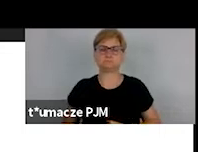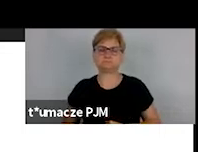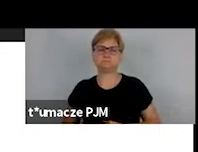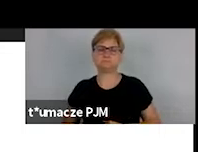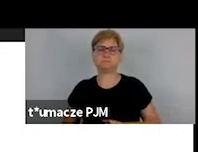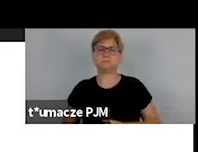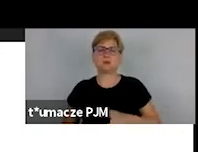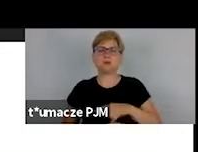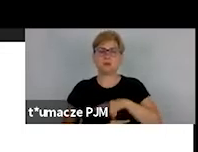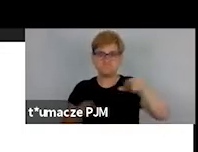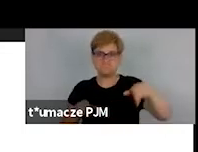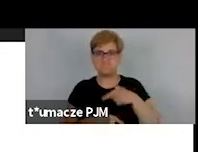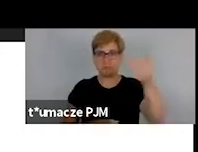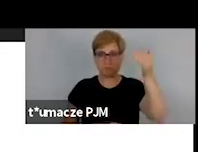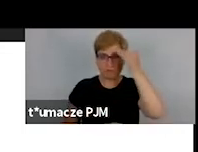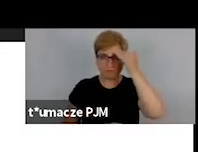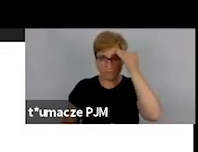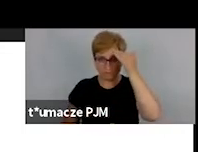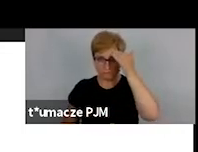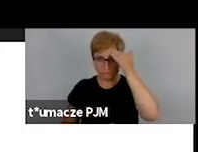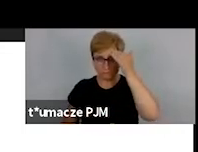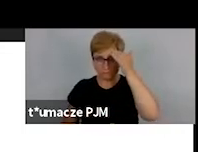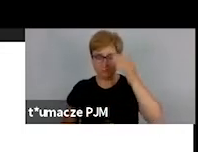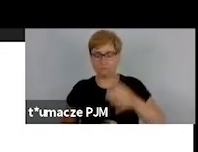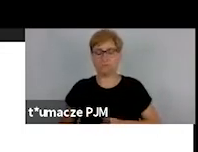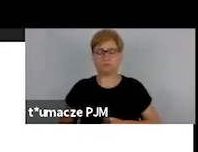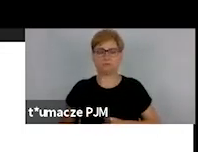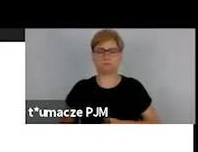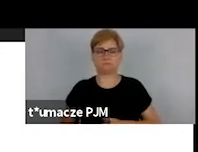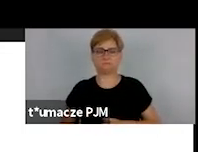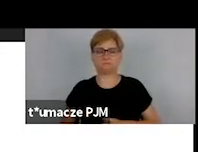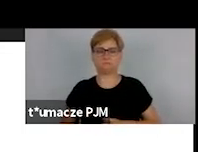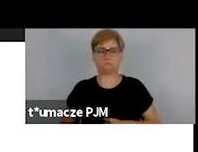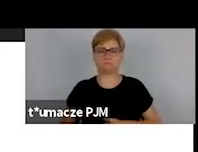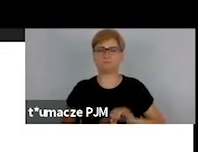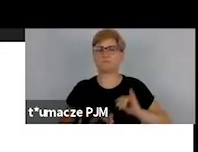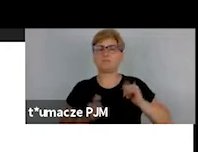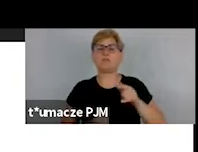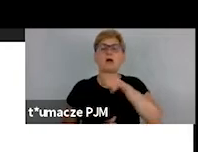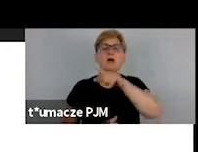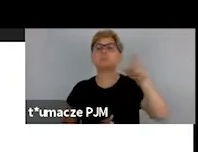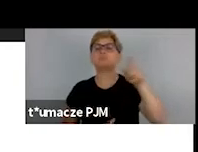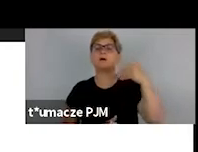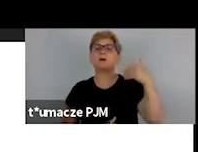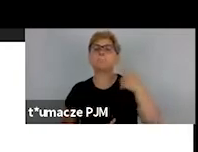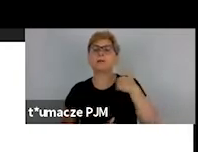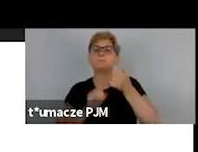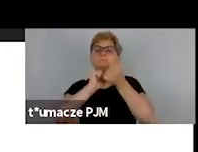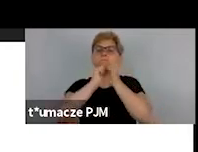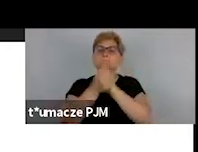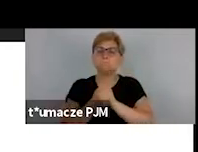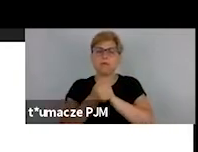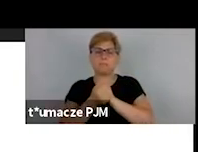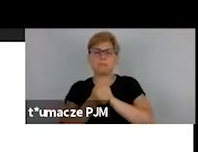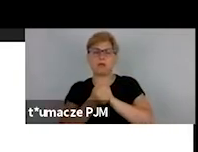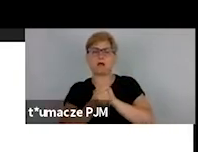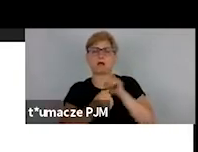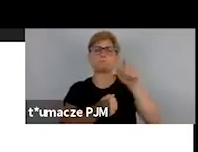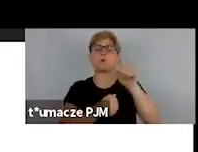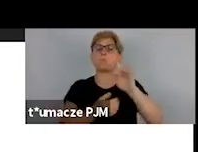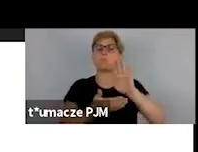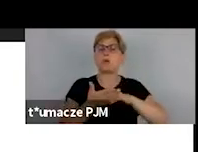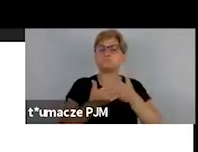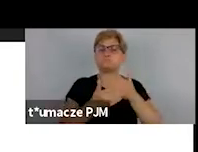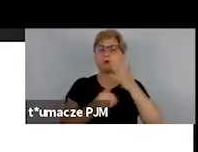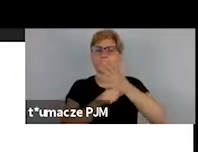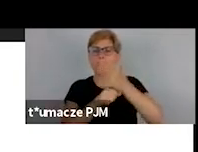didn't. Men who held sexually entitled views, just a little bit more likely still. The controlling behaviors, they were